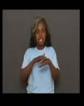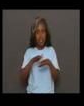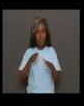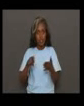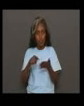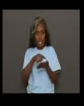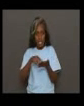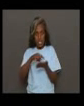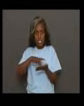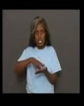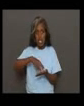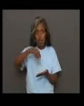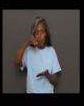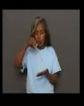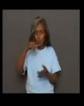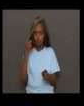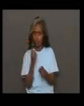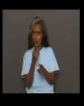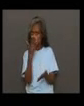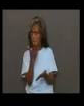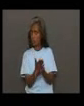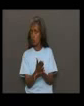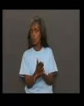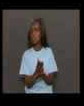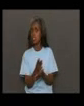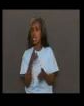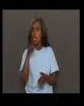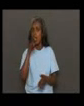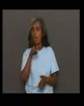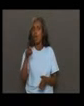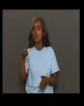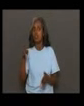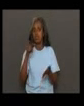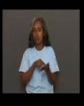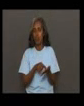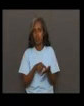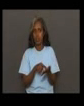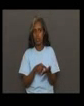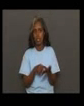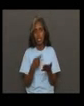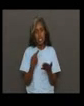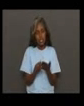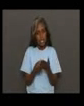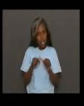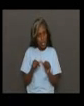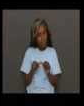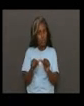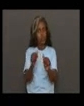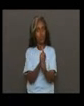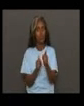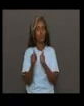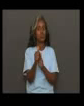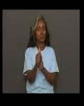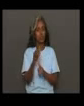cone do not stop at the axis point. They continue through